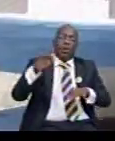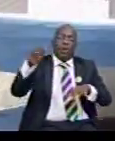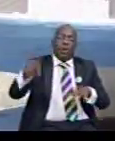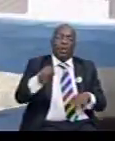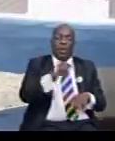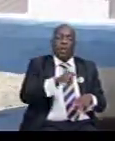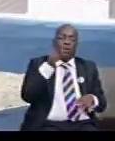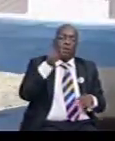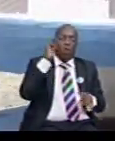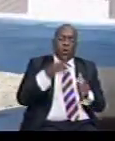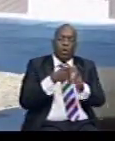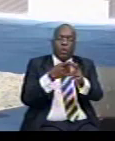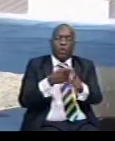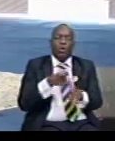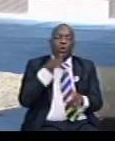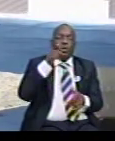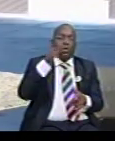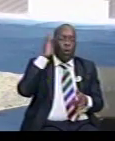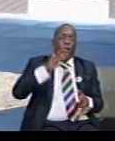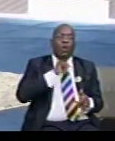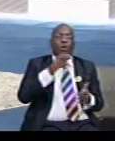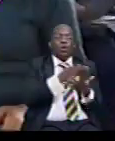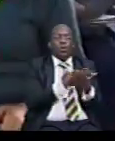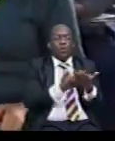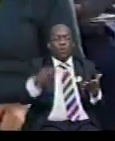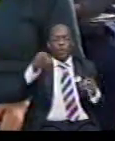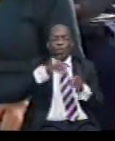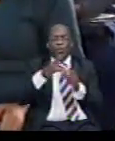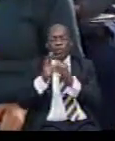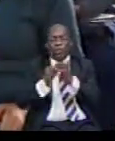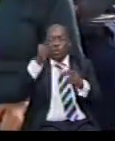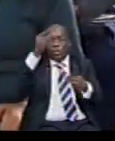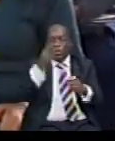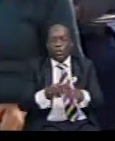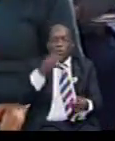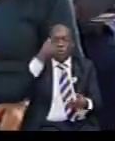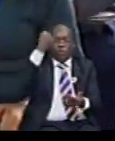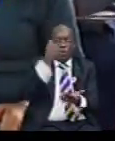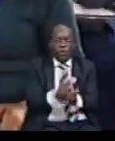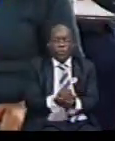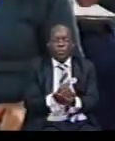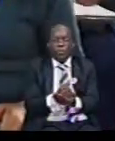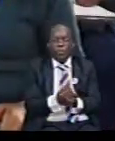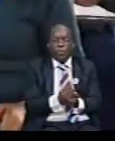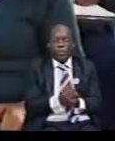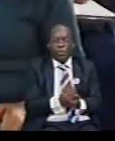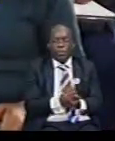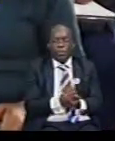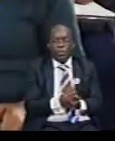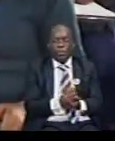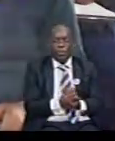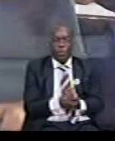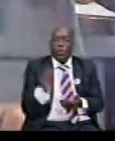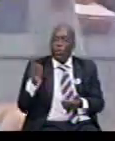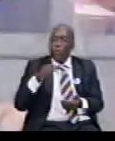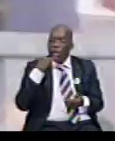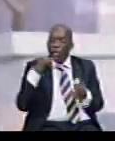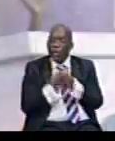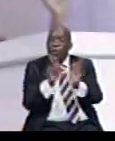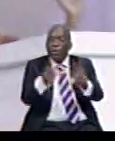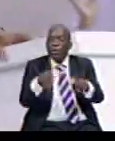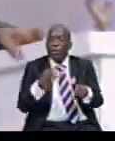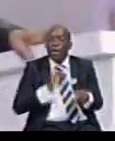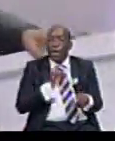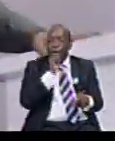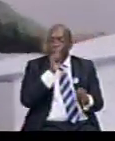you will not fail in Jesus' name. Where is the person I'm talking about there? You